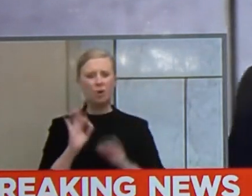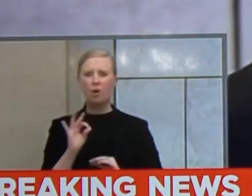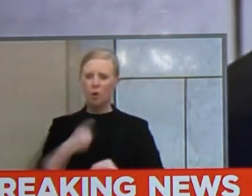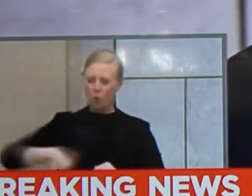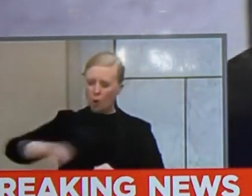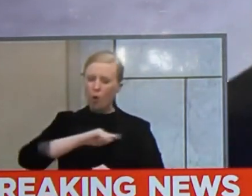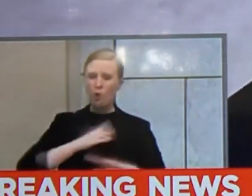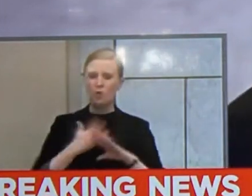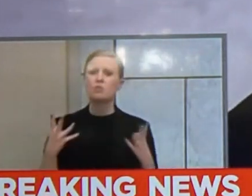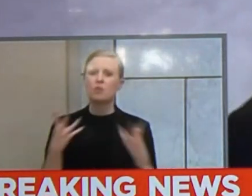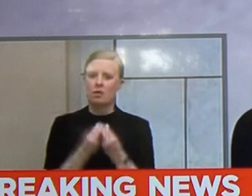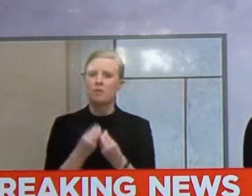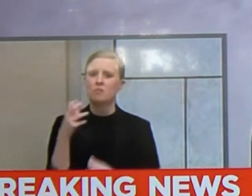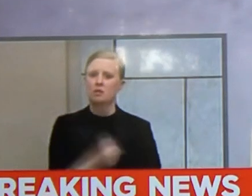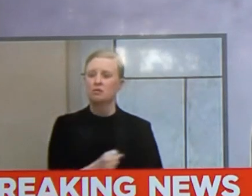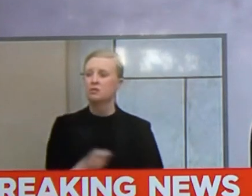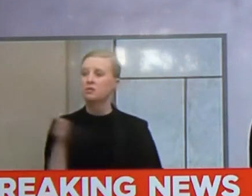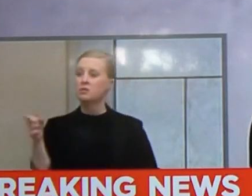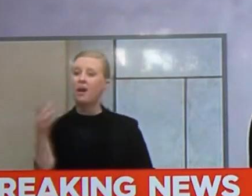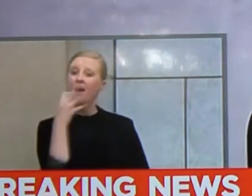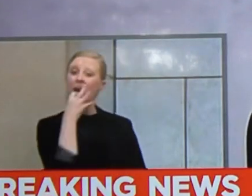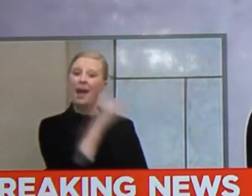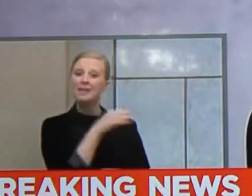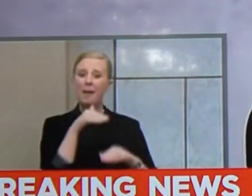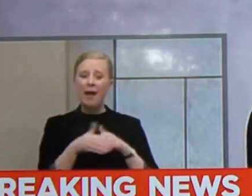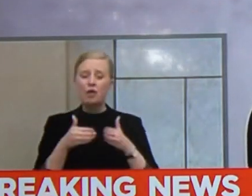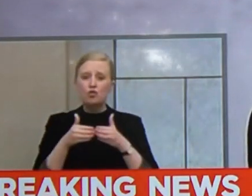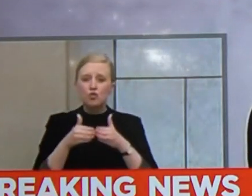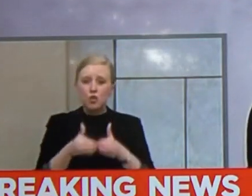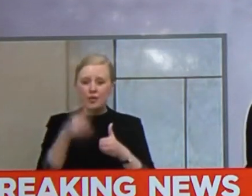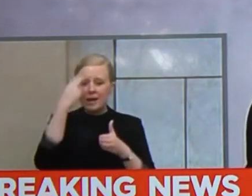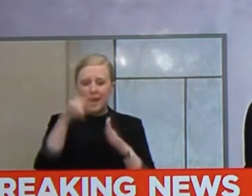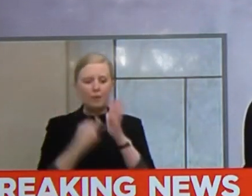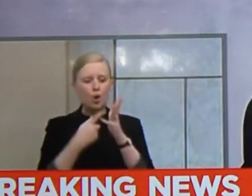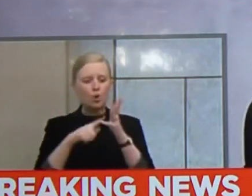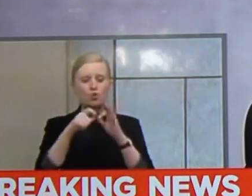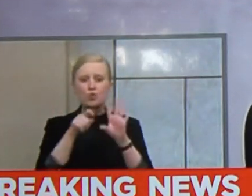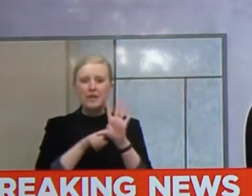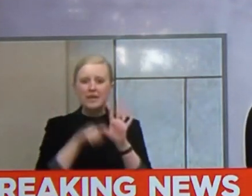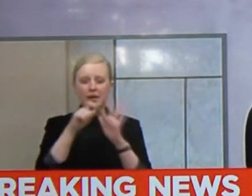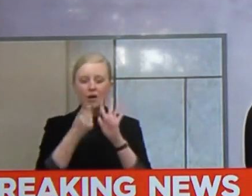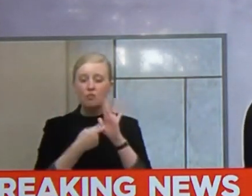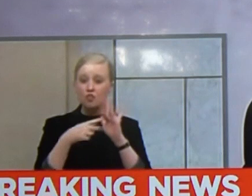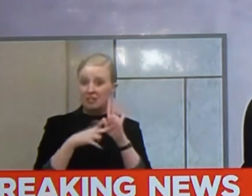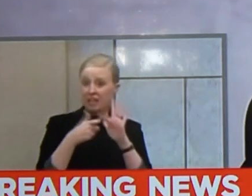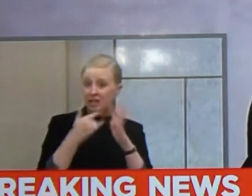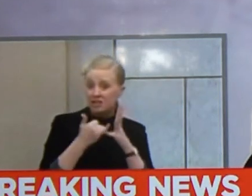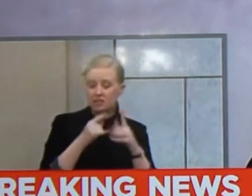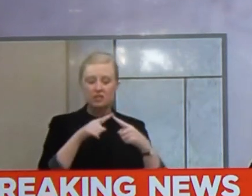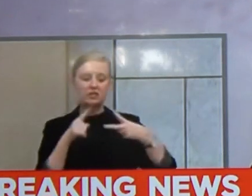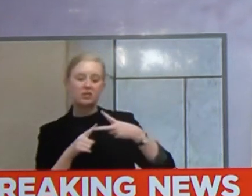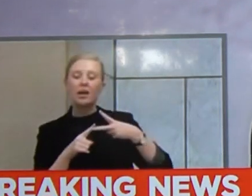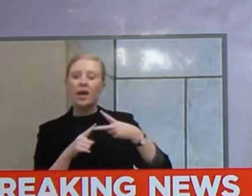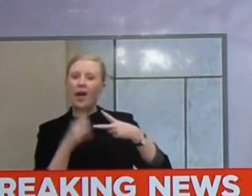you aggrieved by the way the Ruby Princess was handled? And also, you mentioned Chinese wet markets this morning. What do you think needs to be done about those?